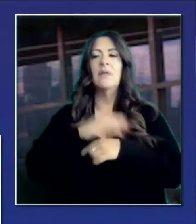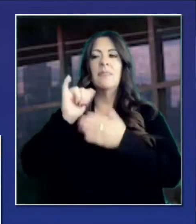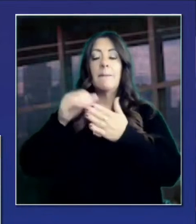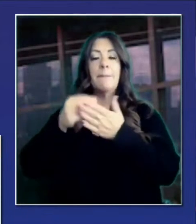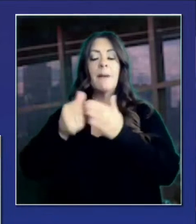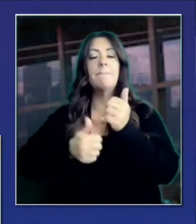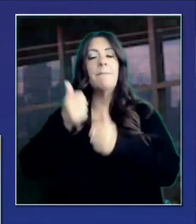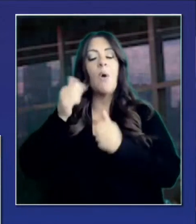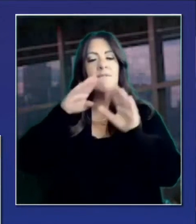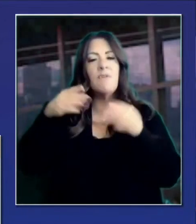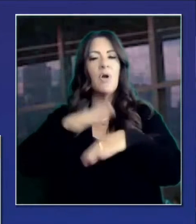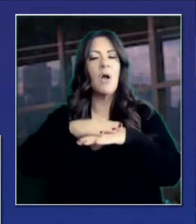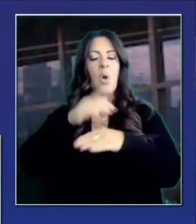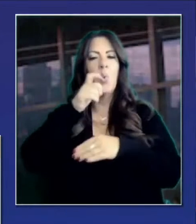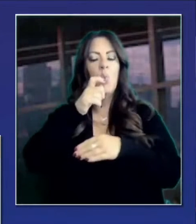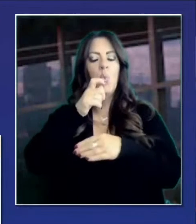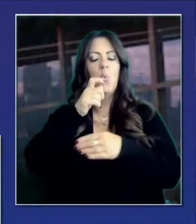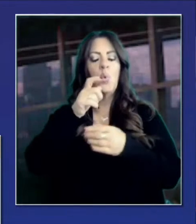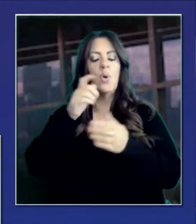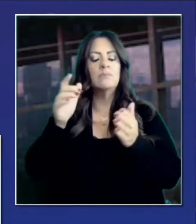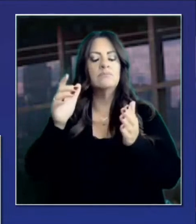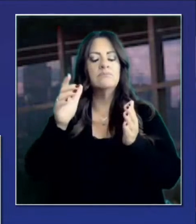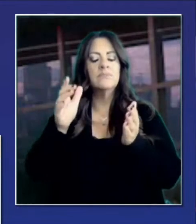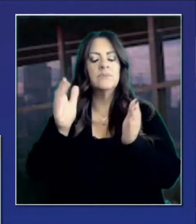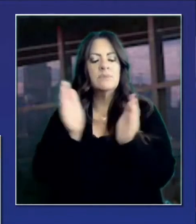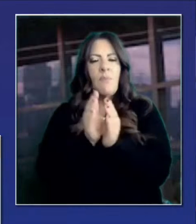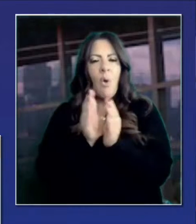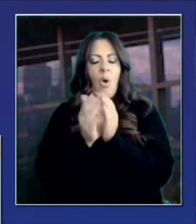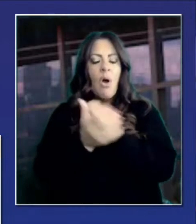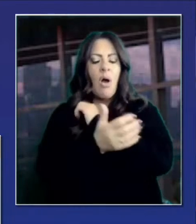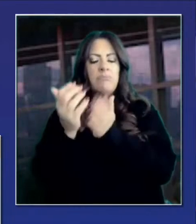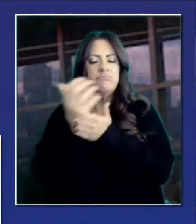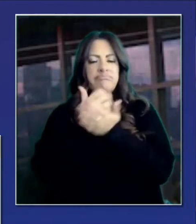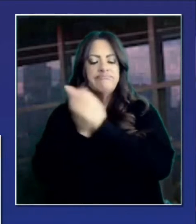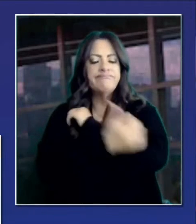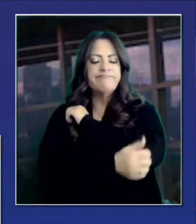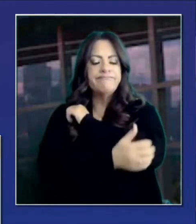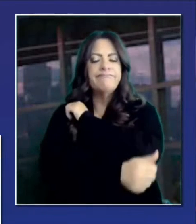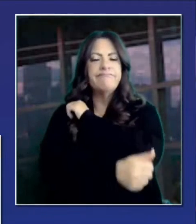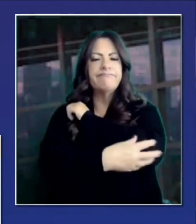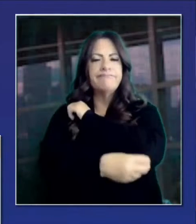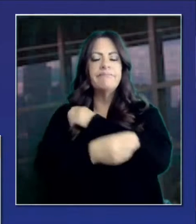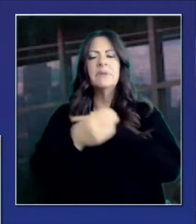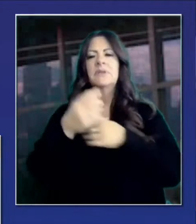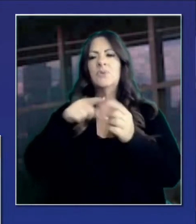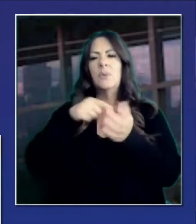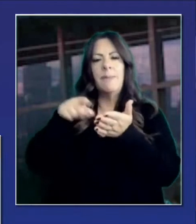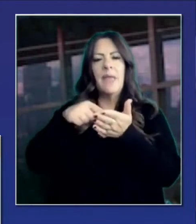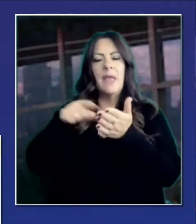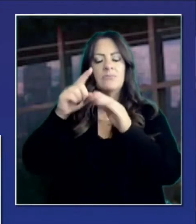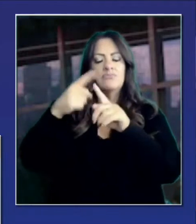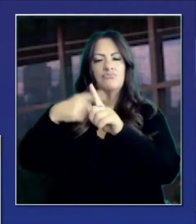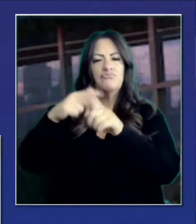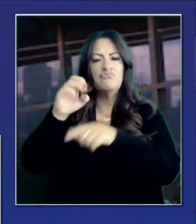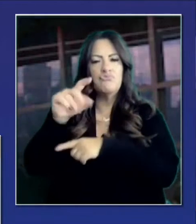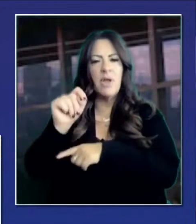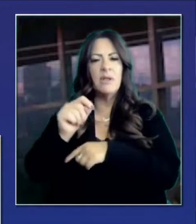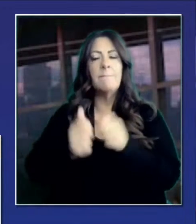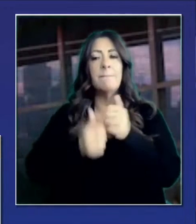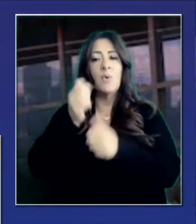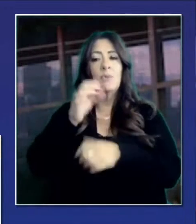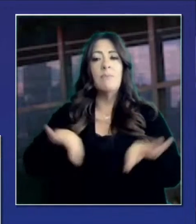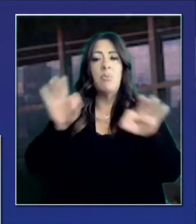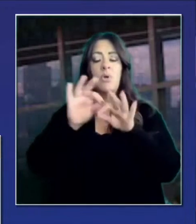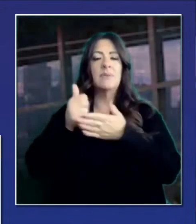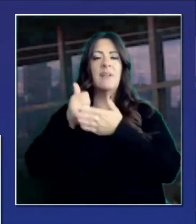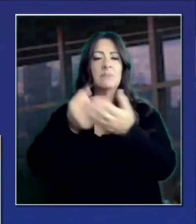targeting 50% of AMI, which is area of medium income, up to about 80% of AMI. The whole idea is to leverage the dollars and look